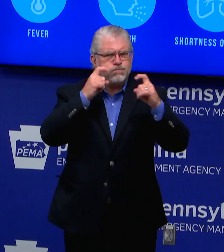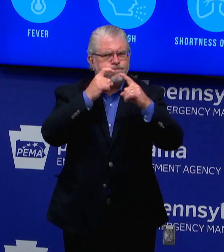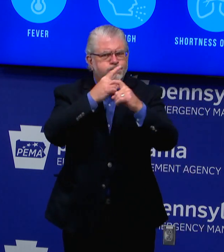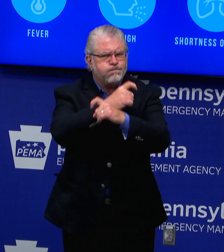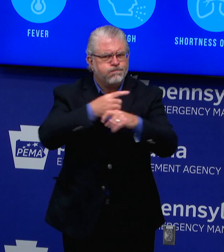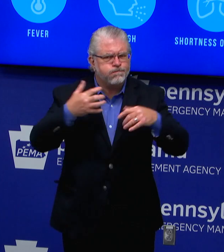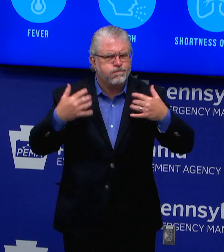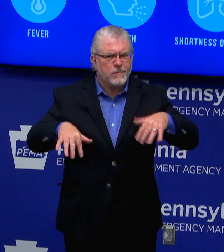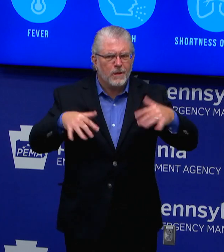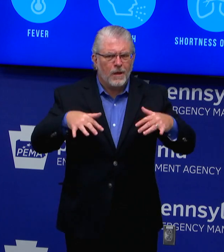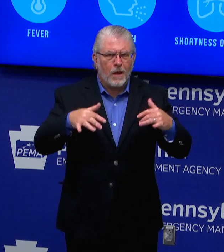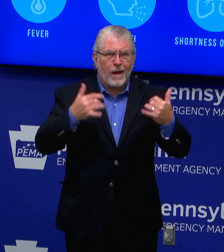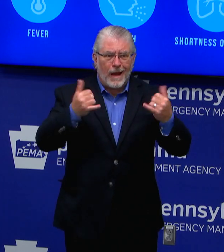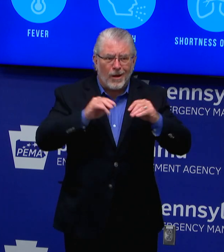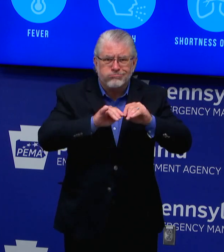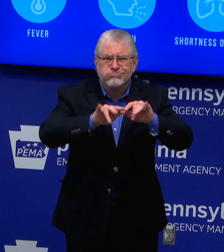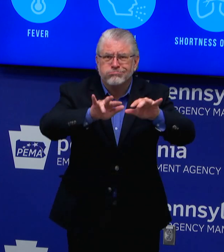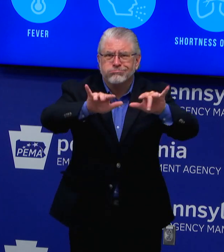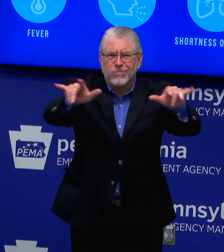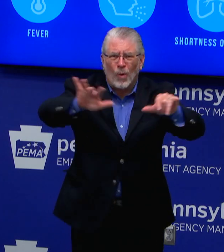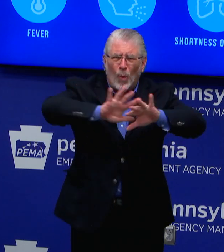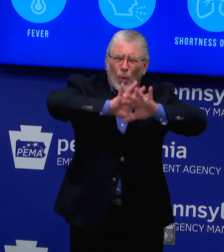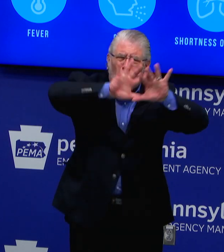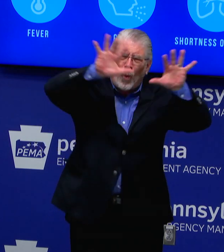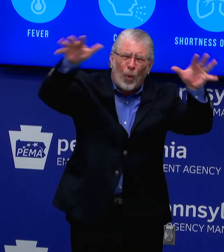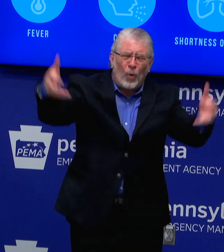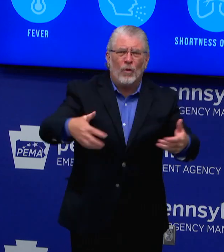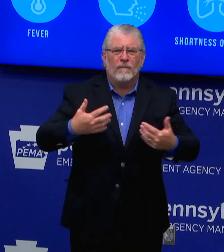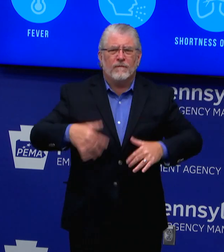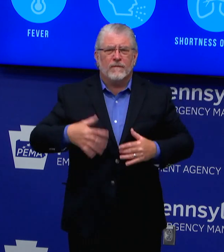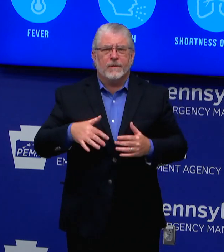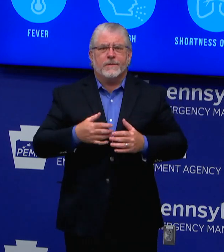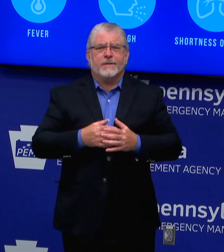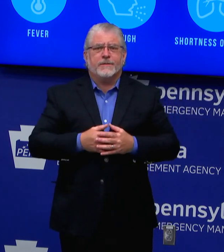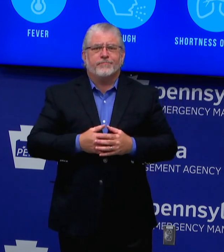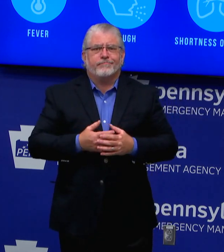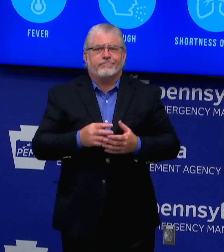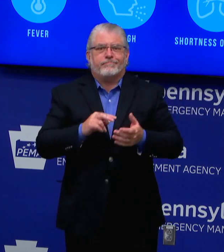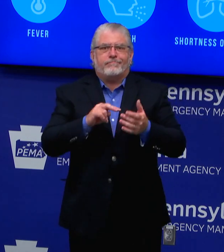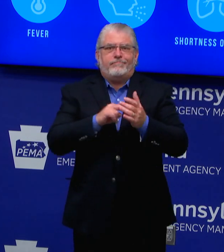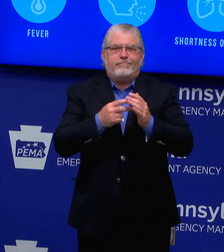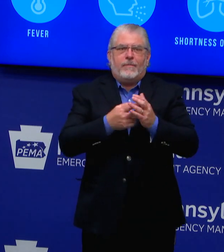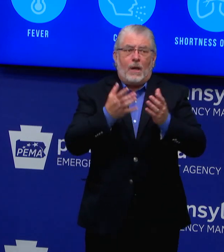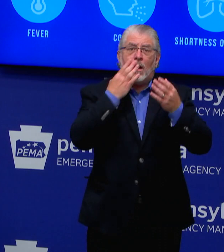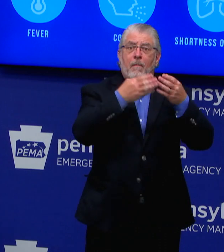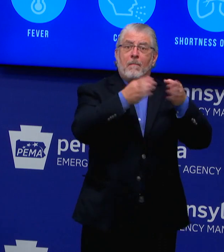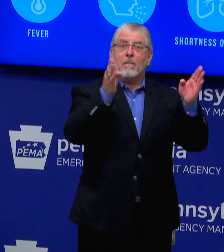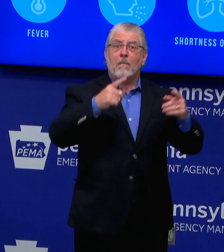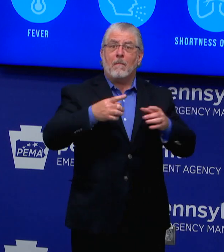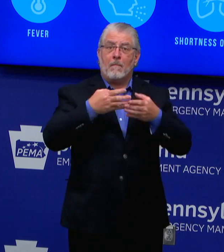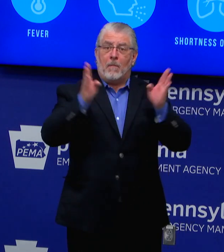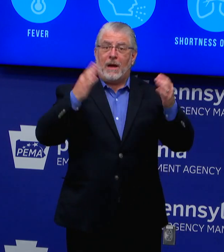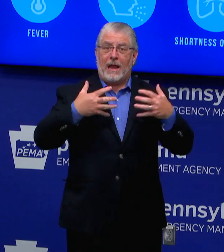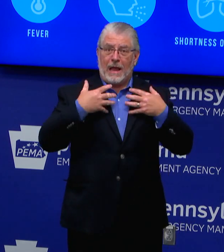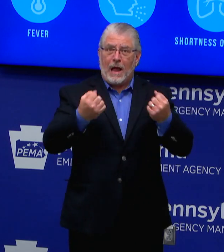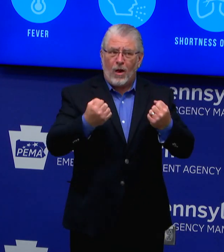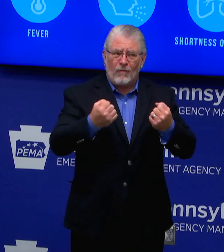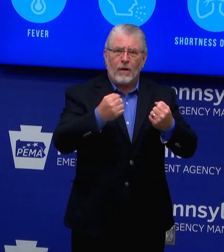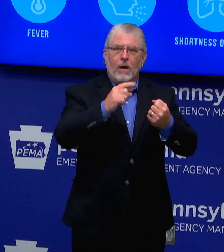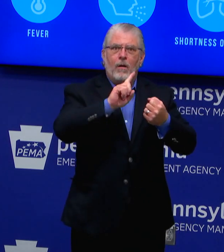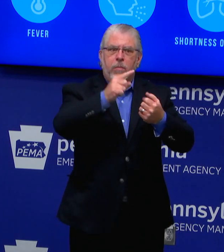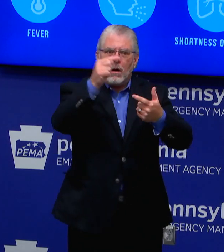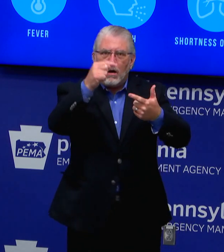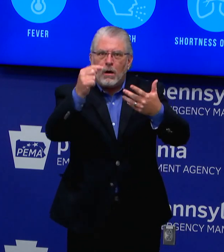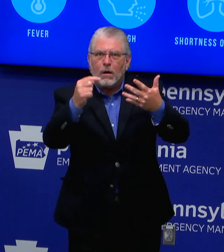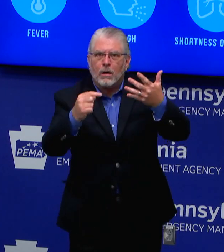effects, this has resulted in a number of impacts outside of the public health spectrum. These impacts require extensive planning and